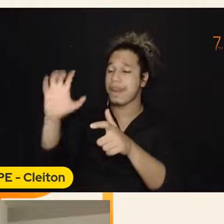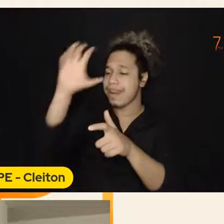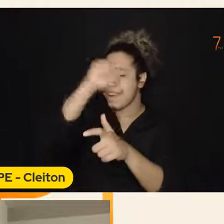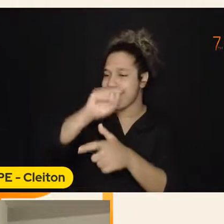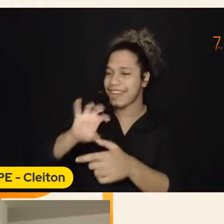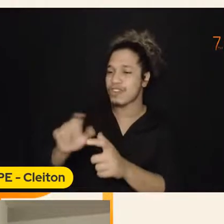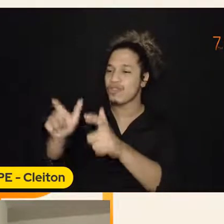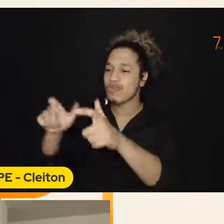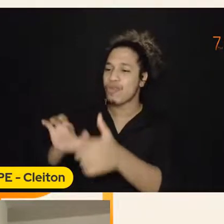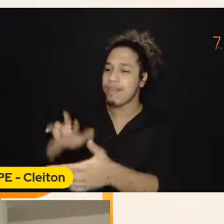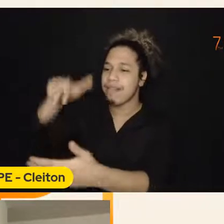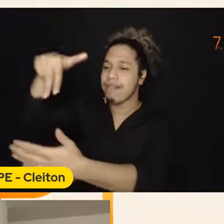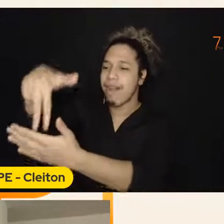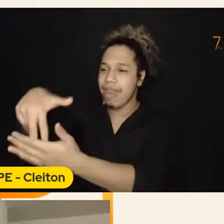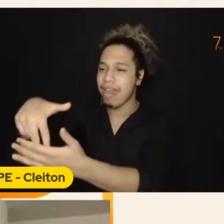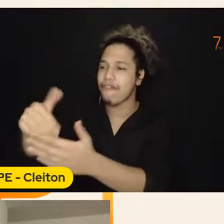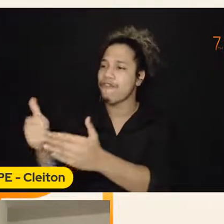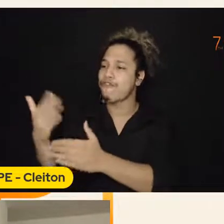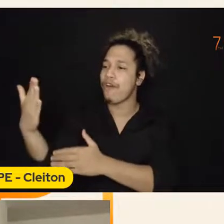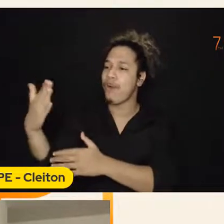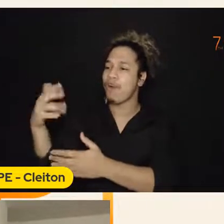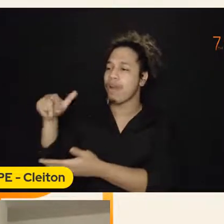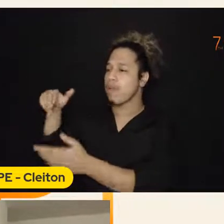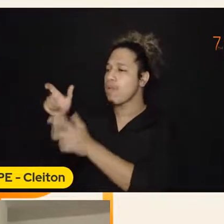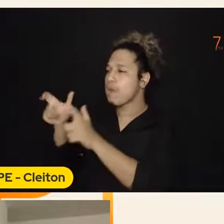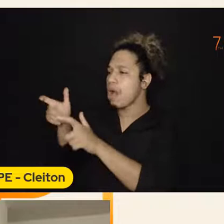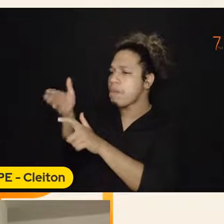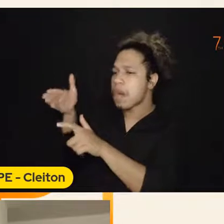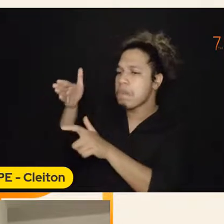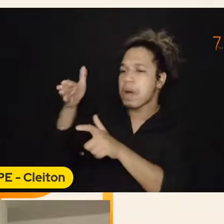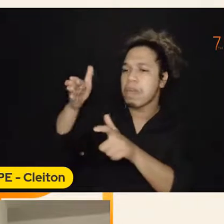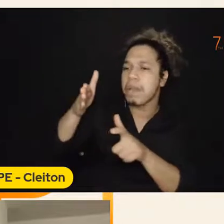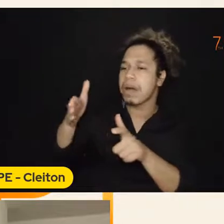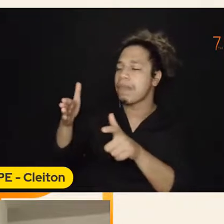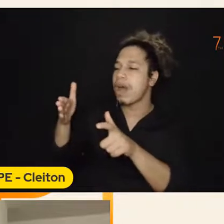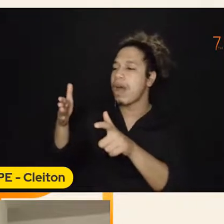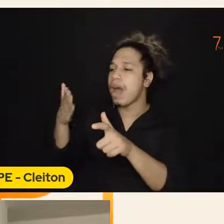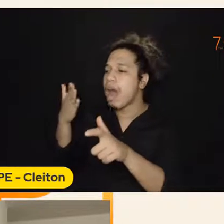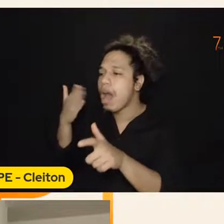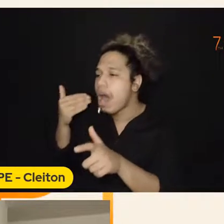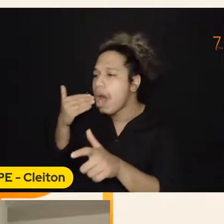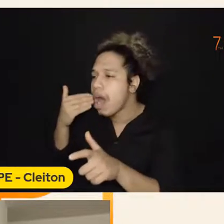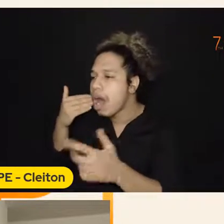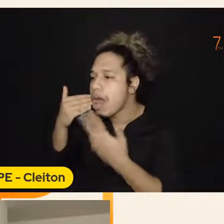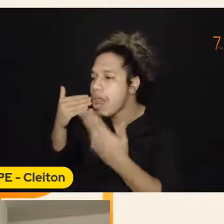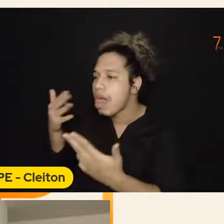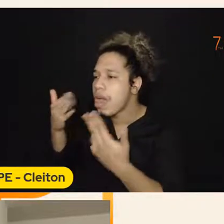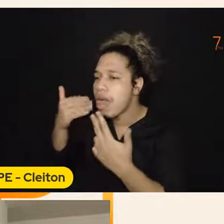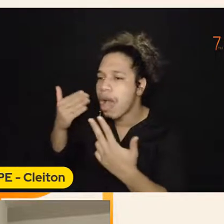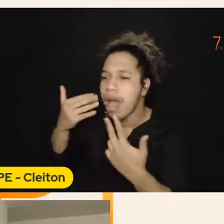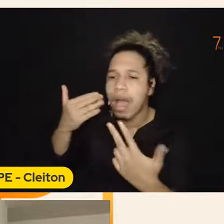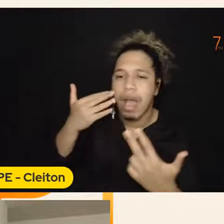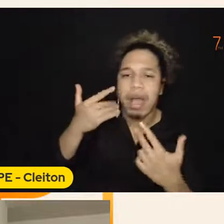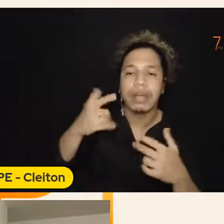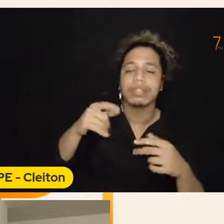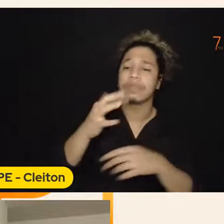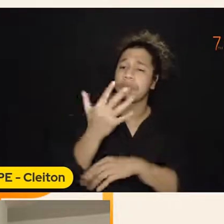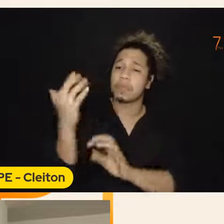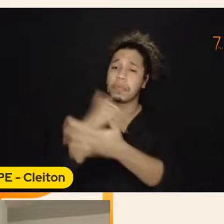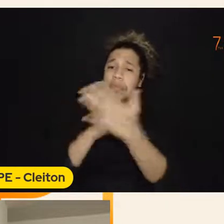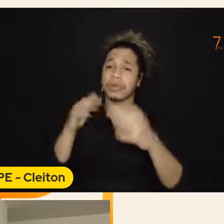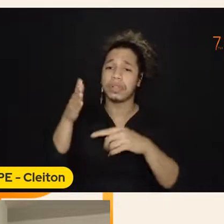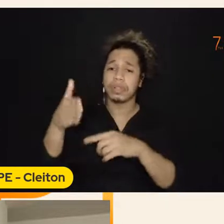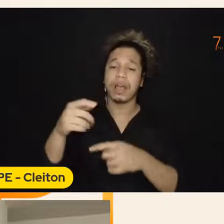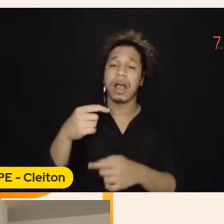classroom, but being out there, being in the world, going to the forest, learning how to fish,